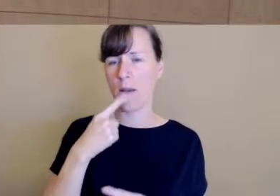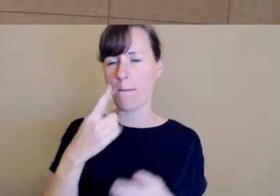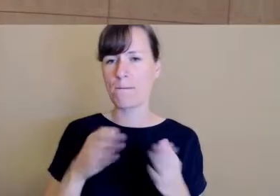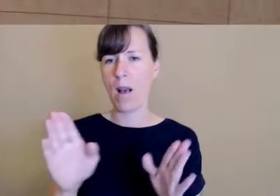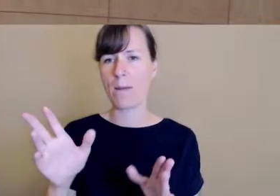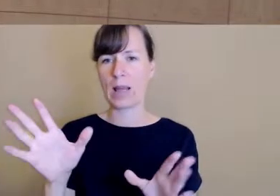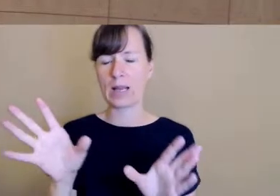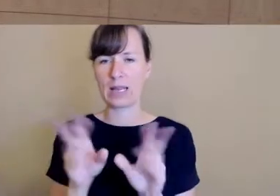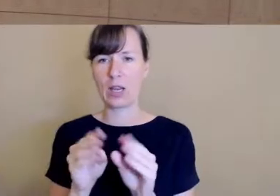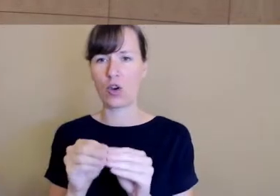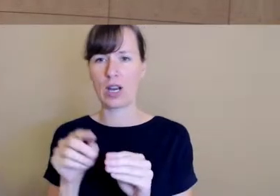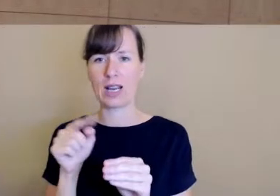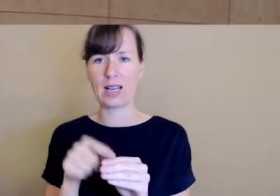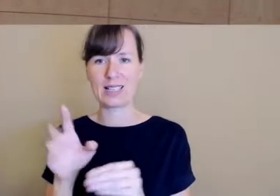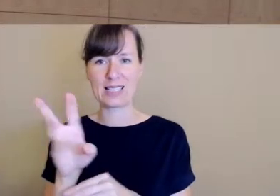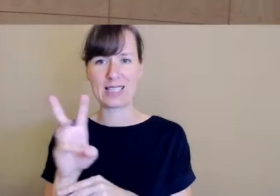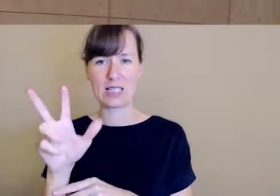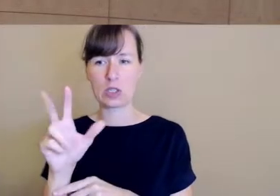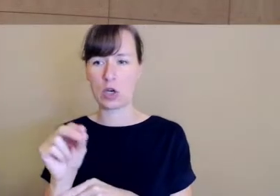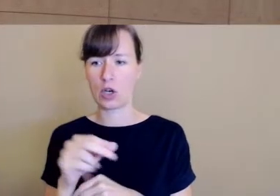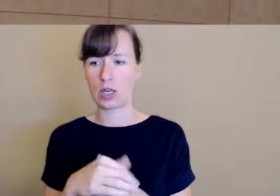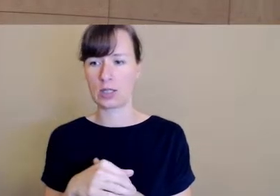6:30? Yes.